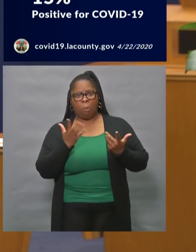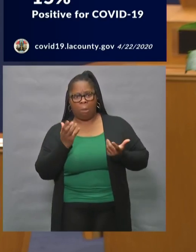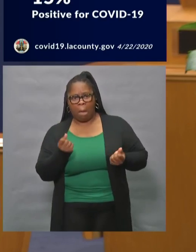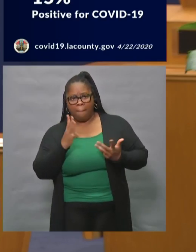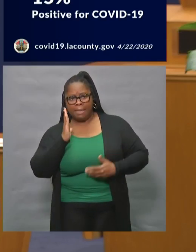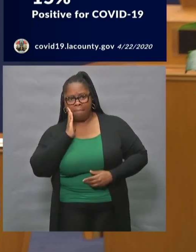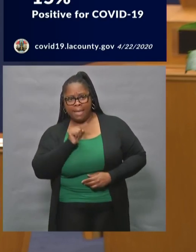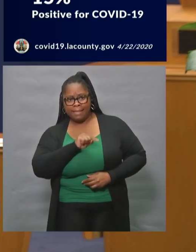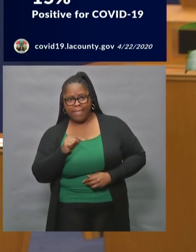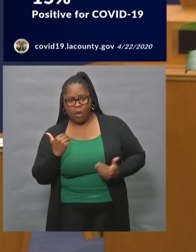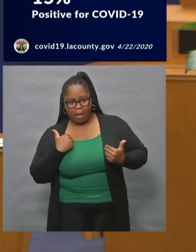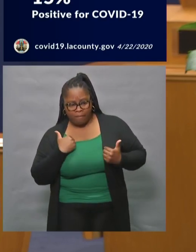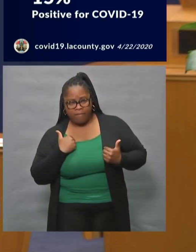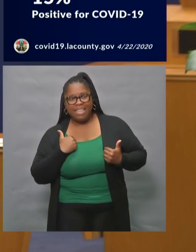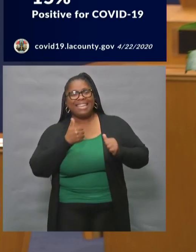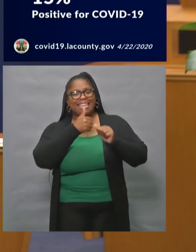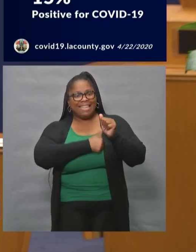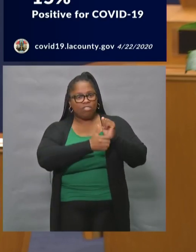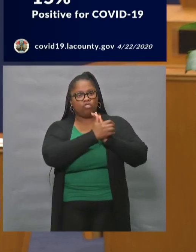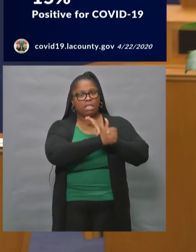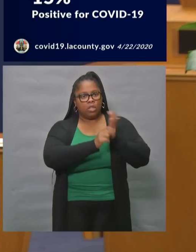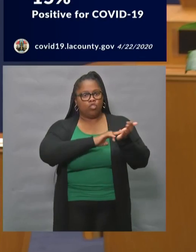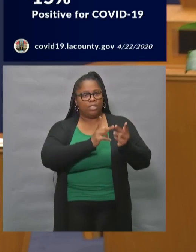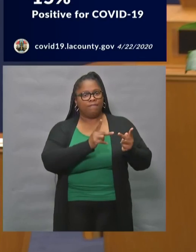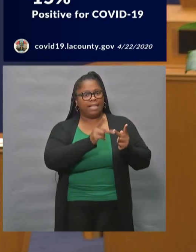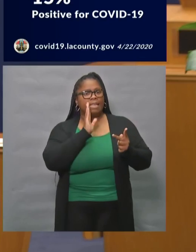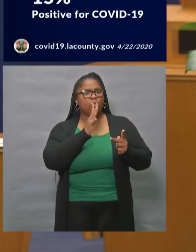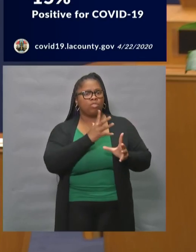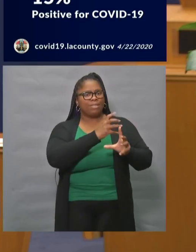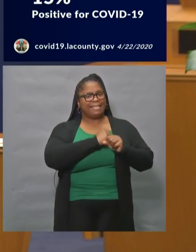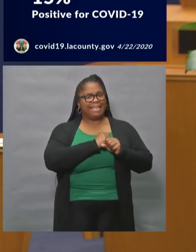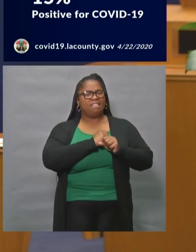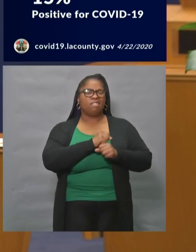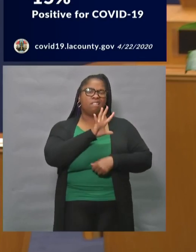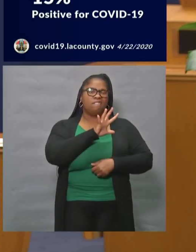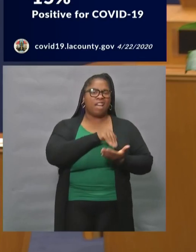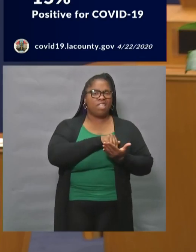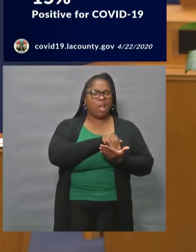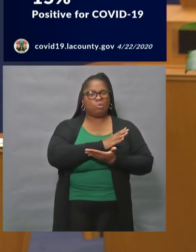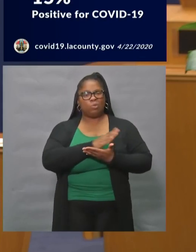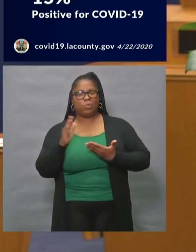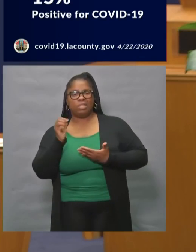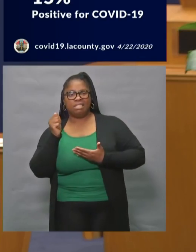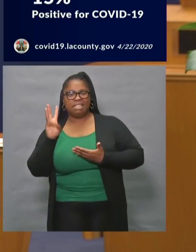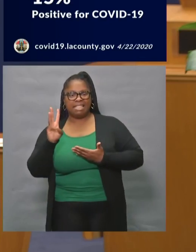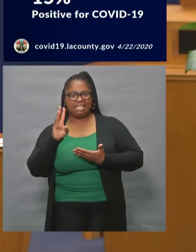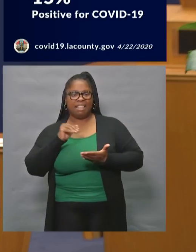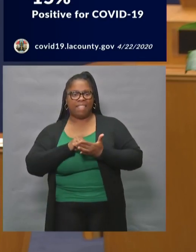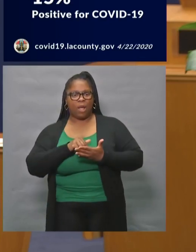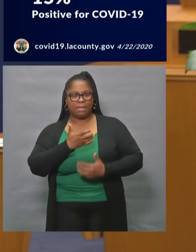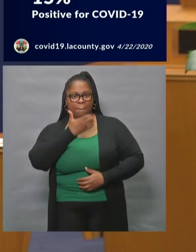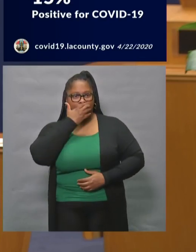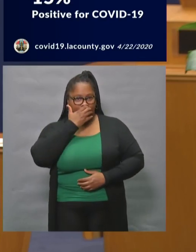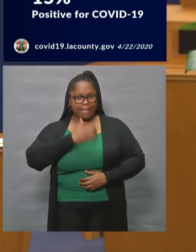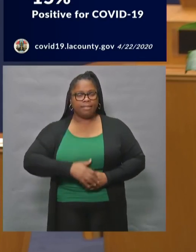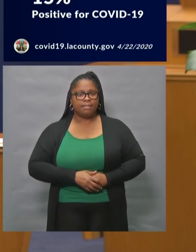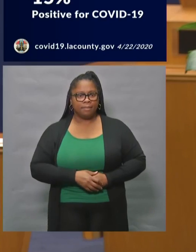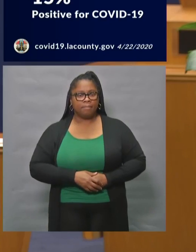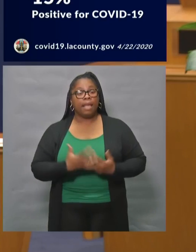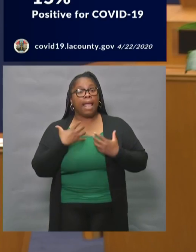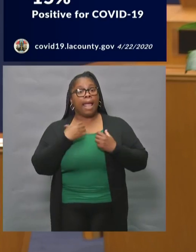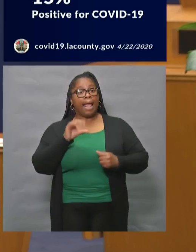each skilled nursing facility is receiving between 5,000 and 16,000 masks. Healthcare workers at the skilled